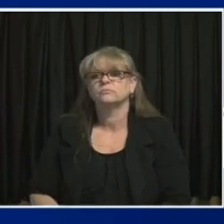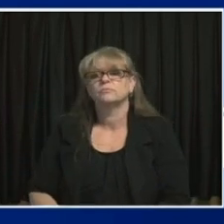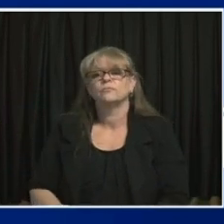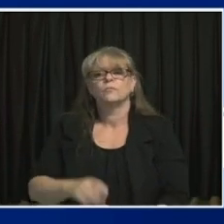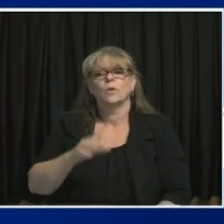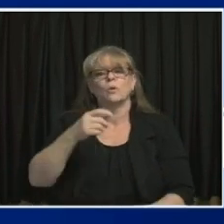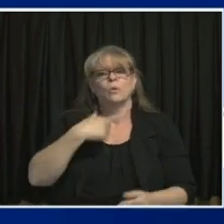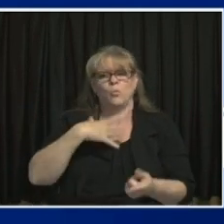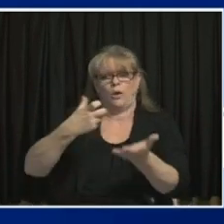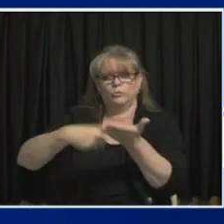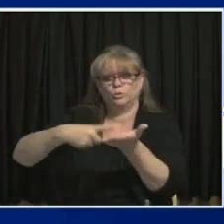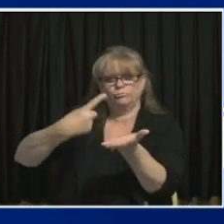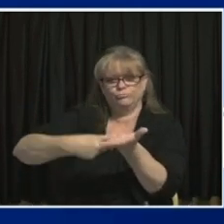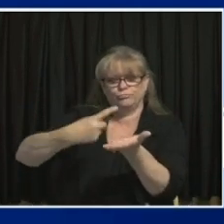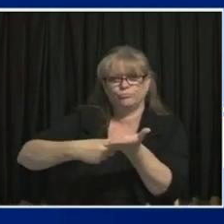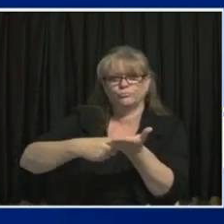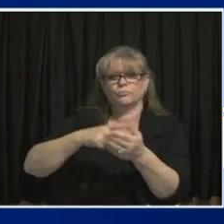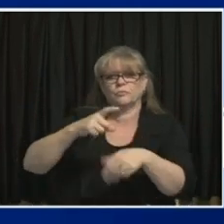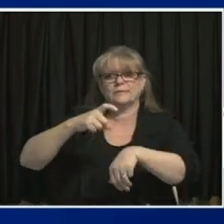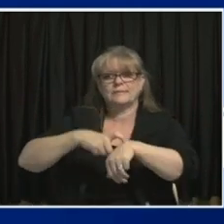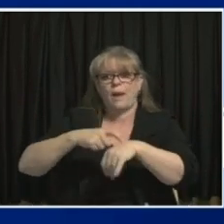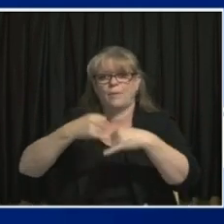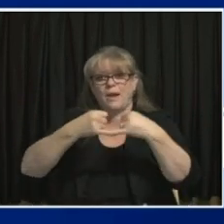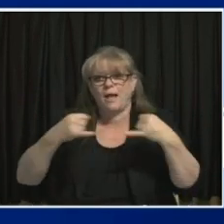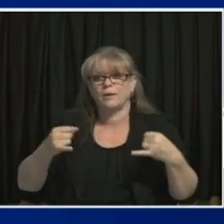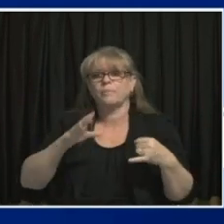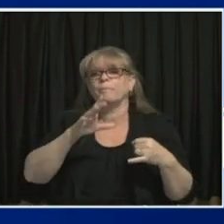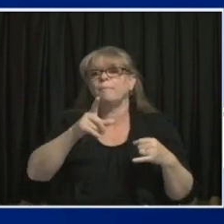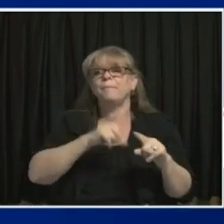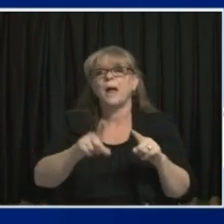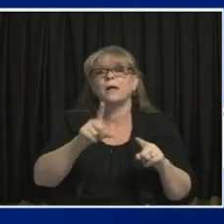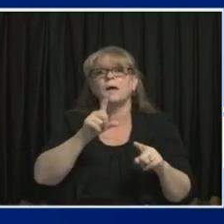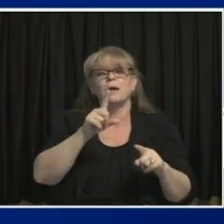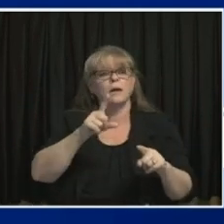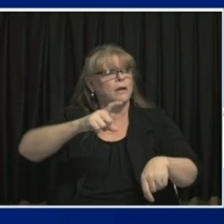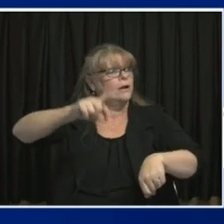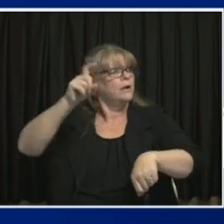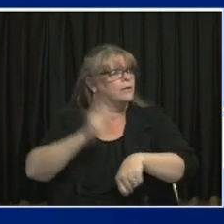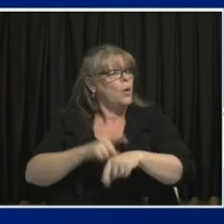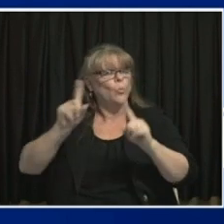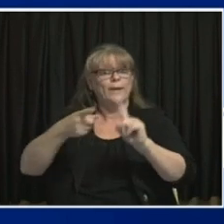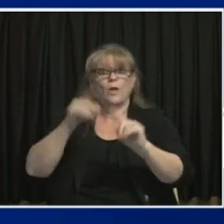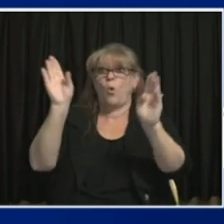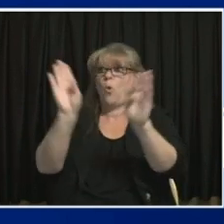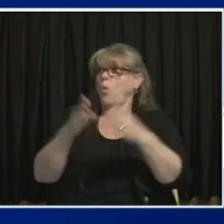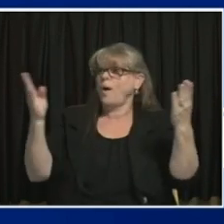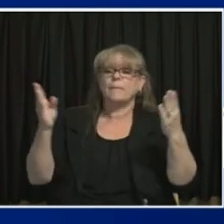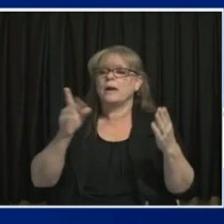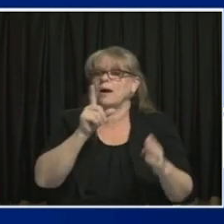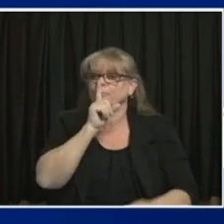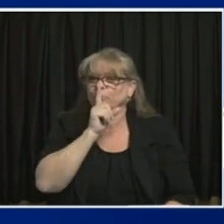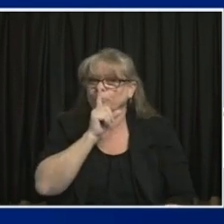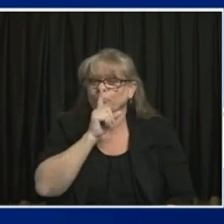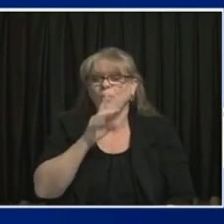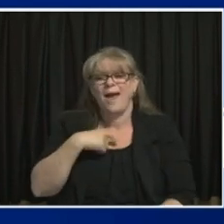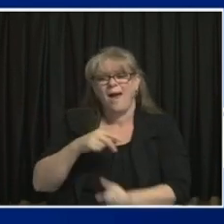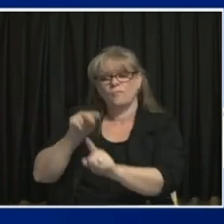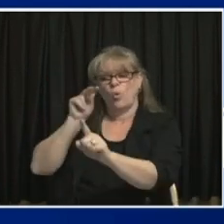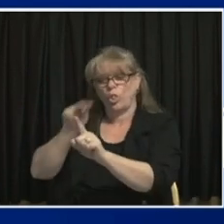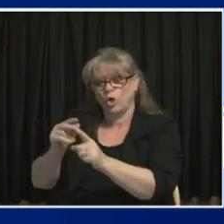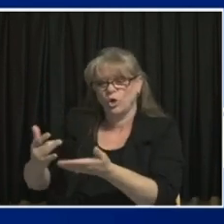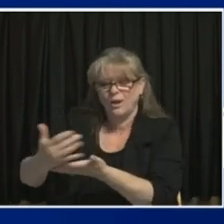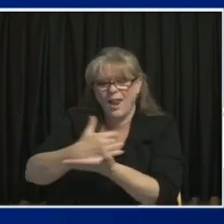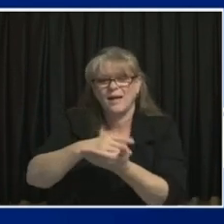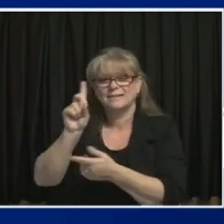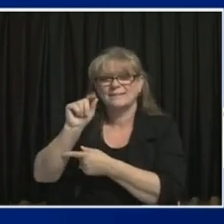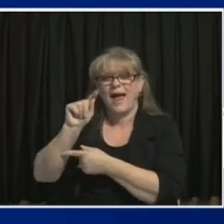are not potential opening days. These are the days when we have more data and can make the call, meaning that if we make the call